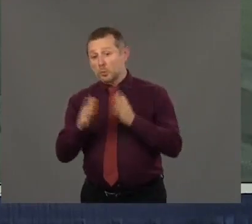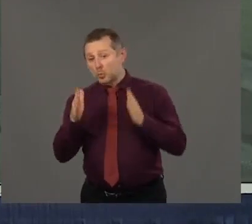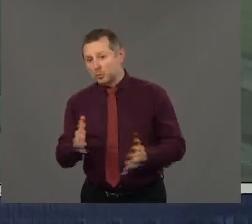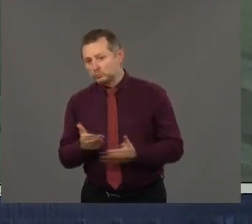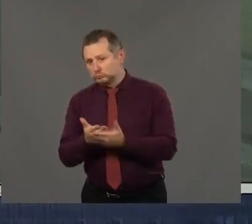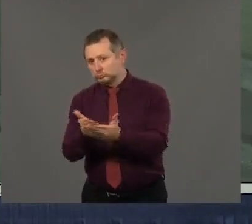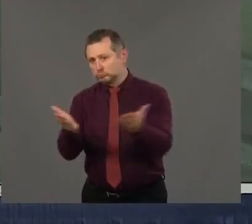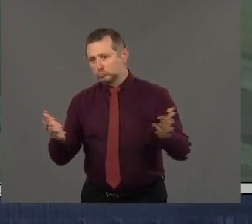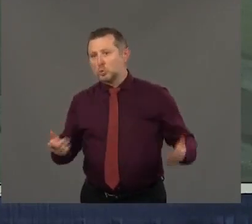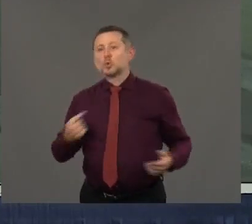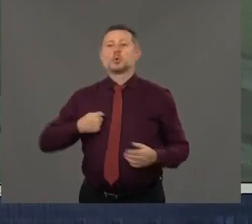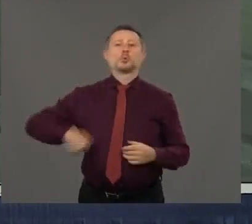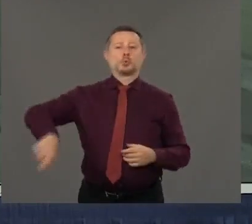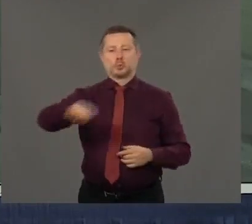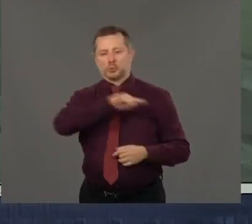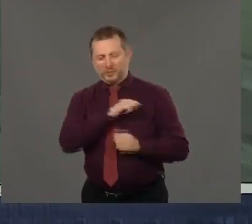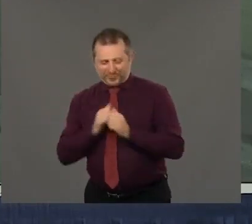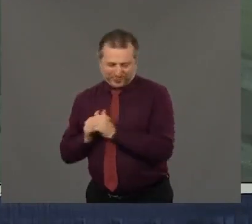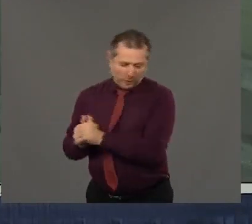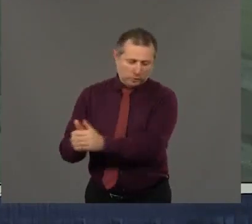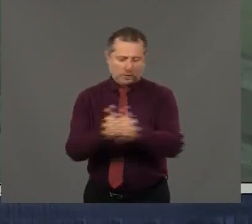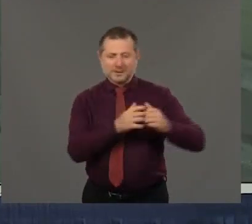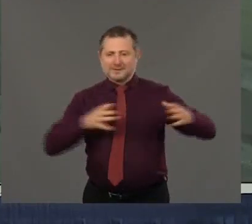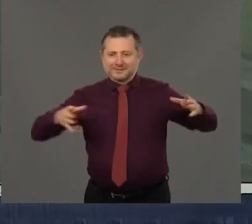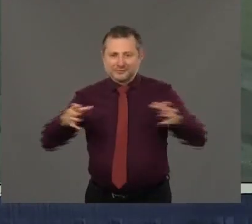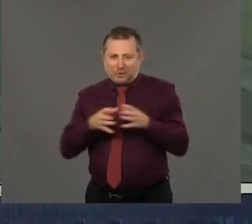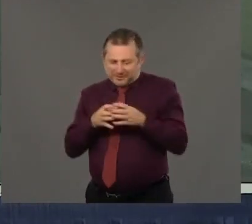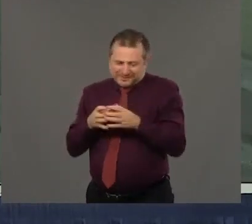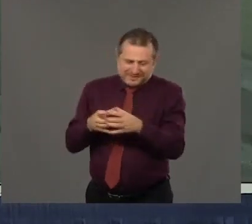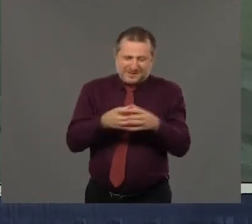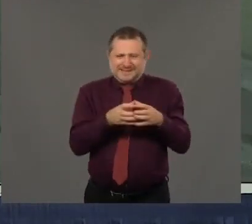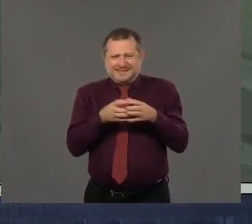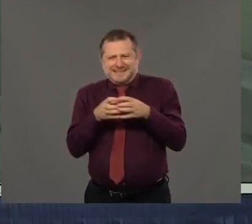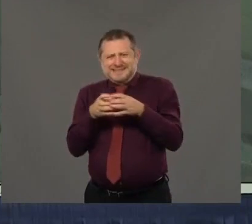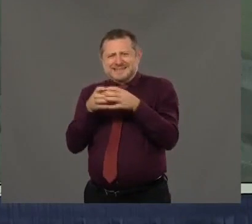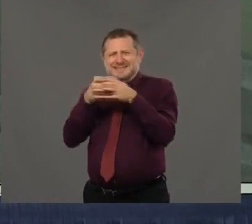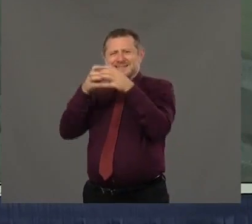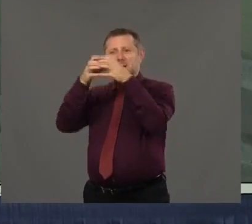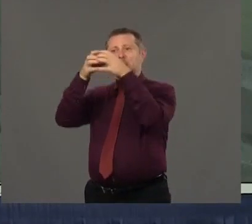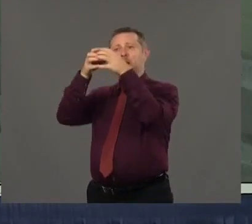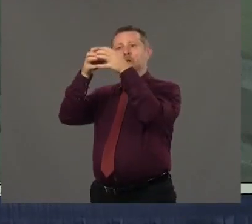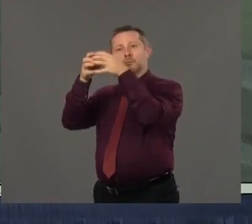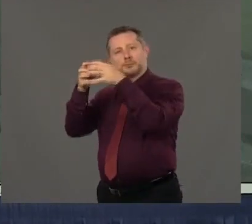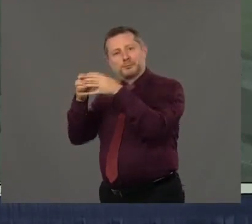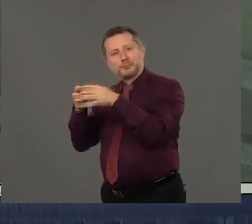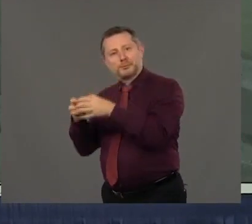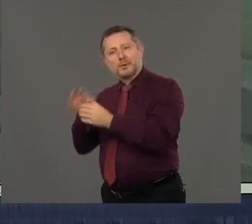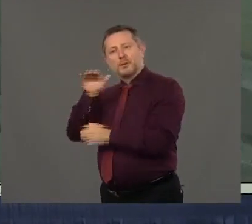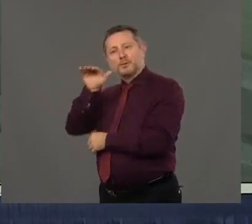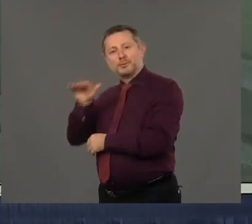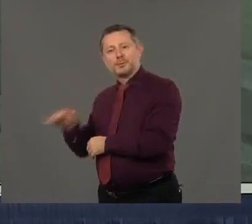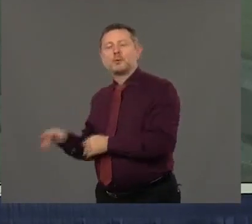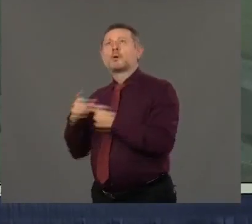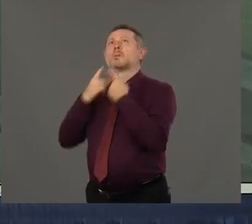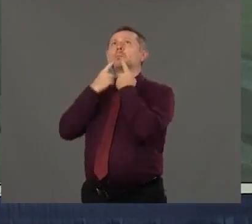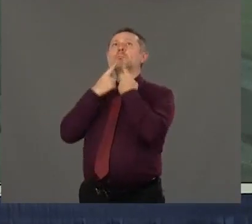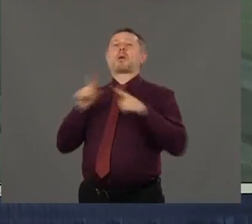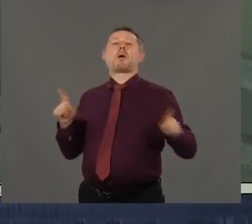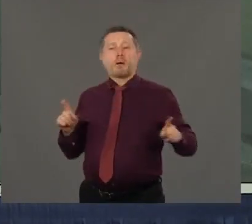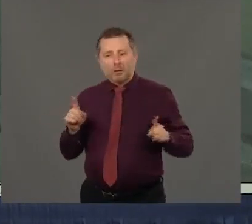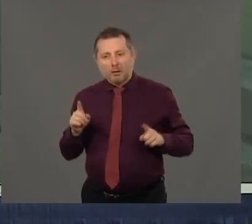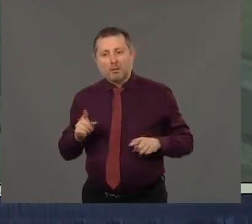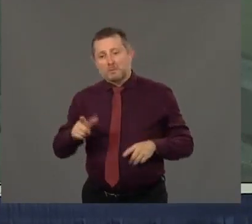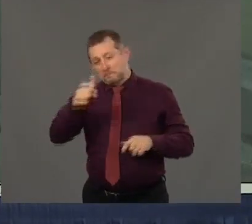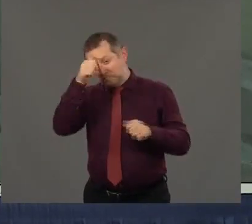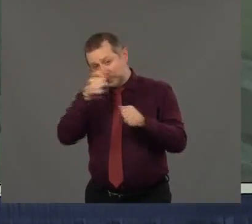climbed that mountain and they flattened that curve. The early projections from all the